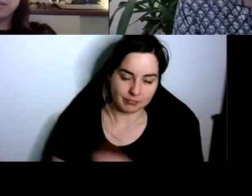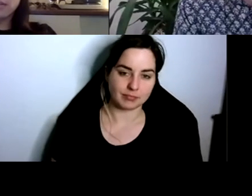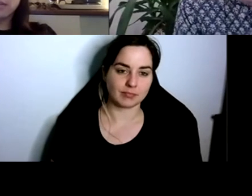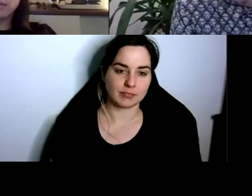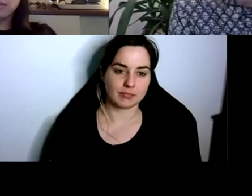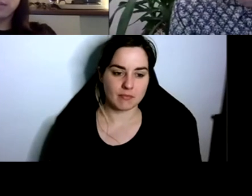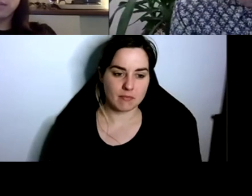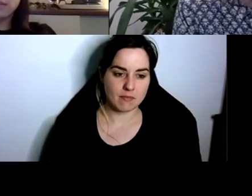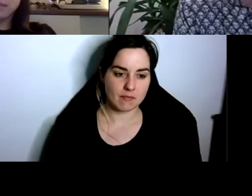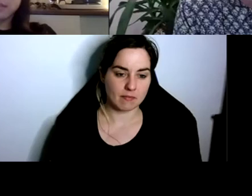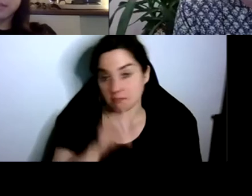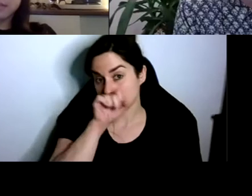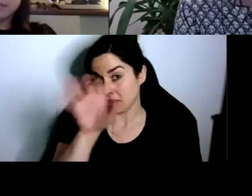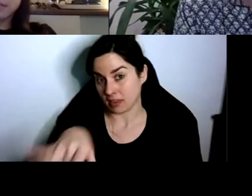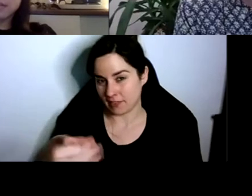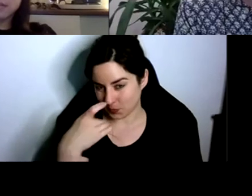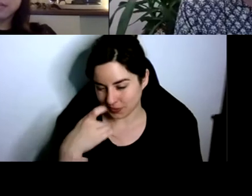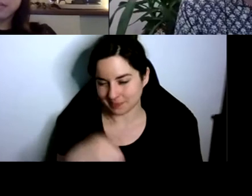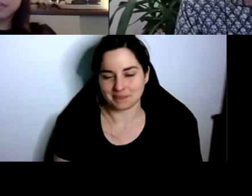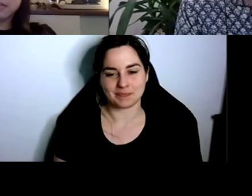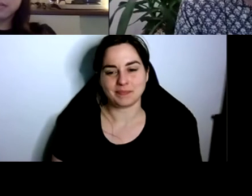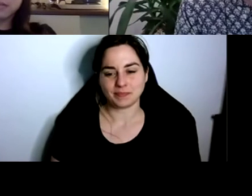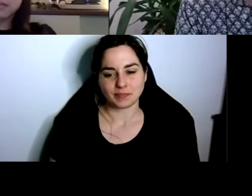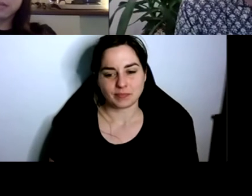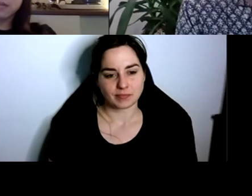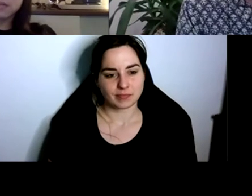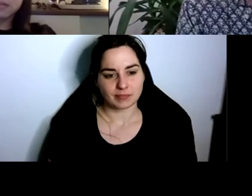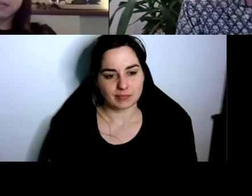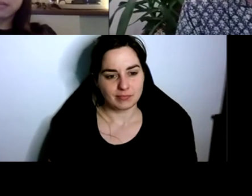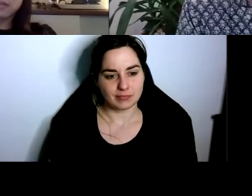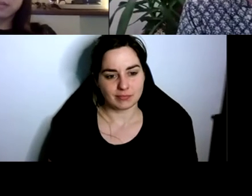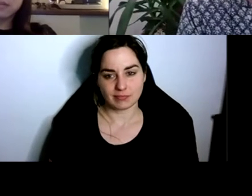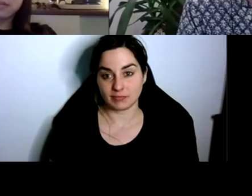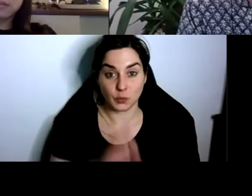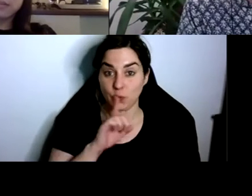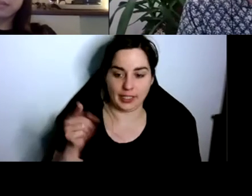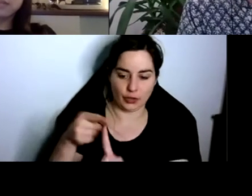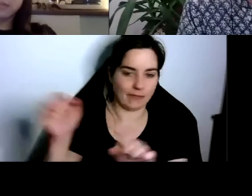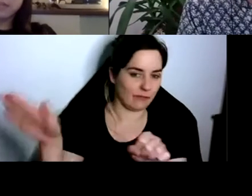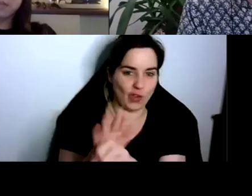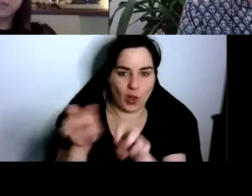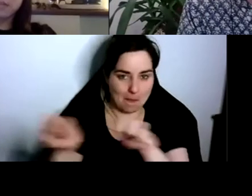Yeah, I love this question. It's like that's its own panel right there.